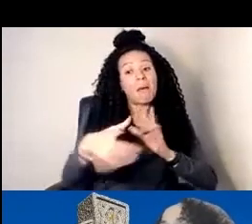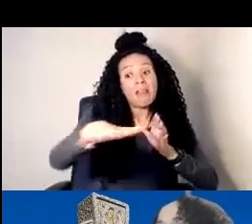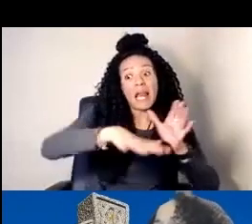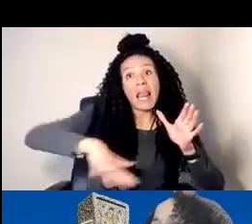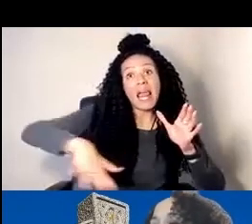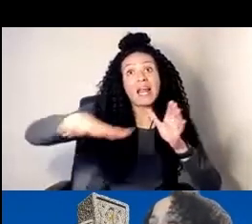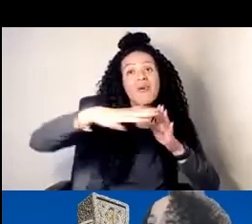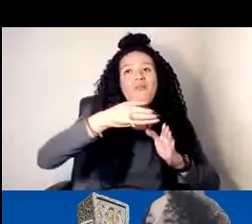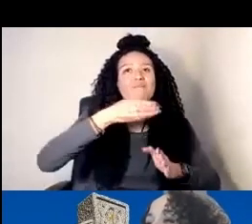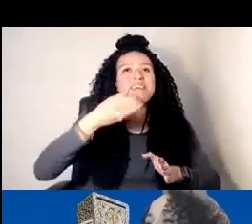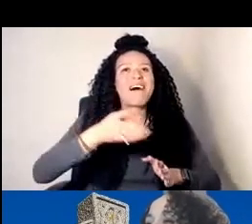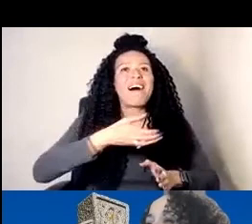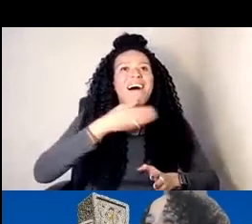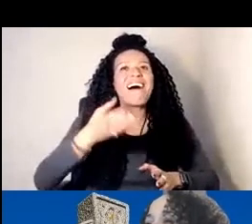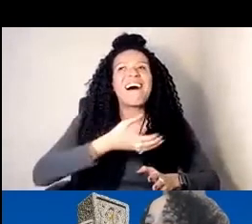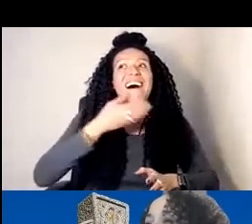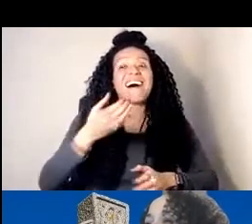beer.